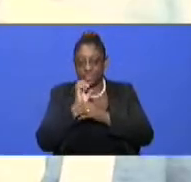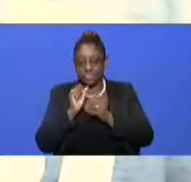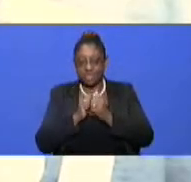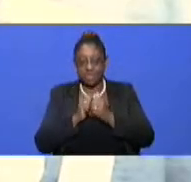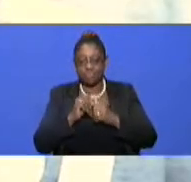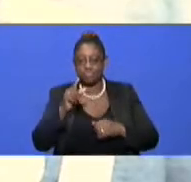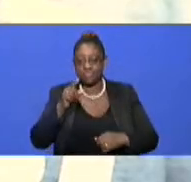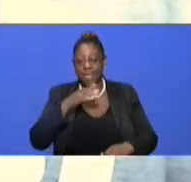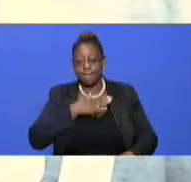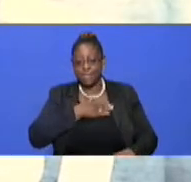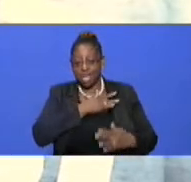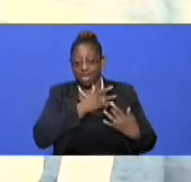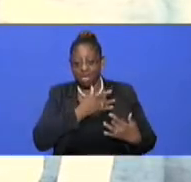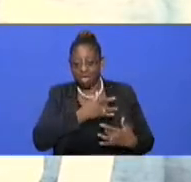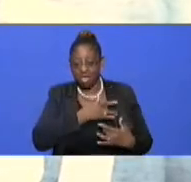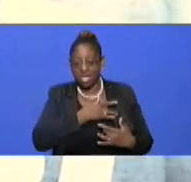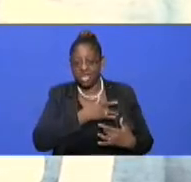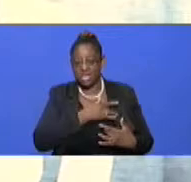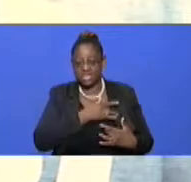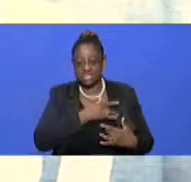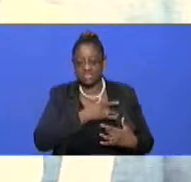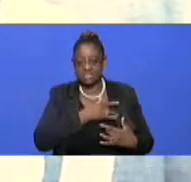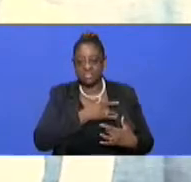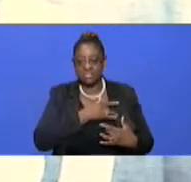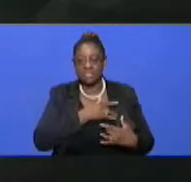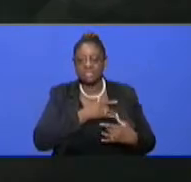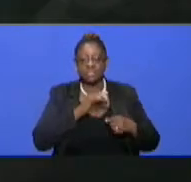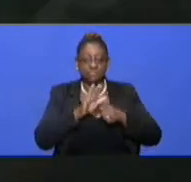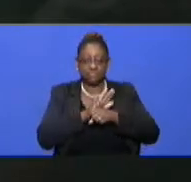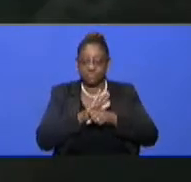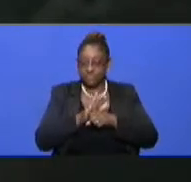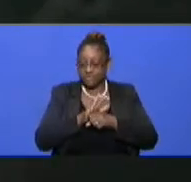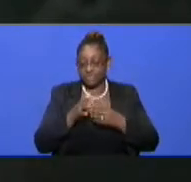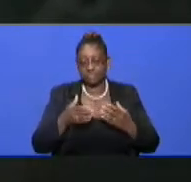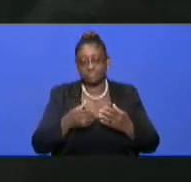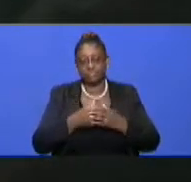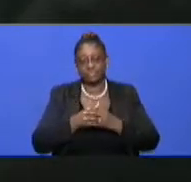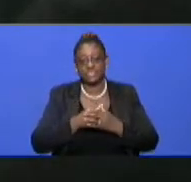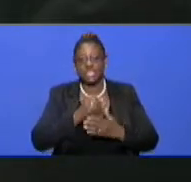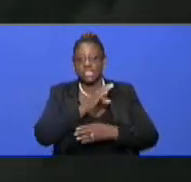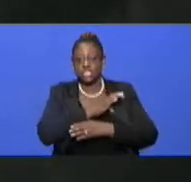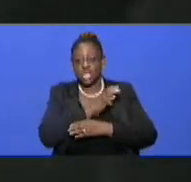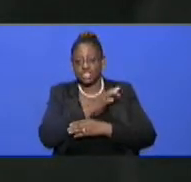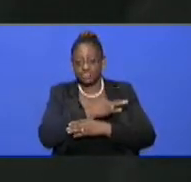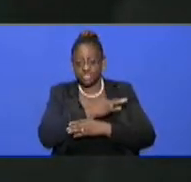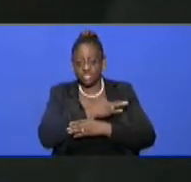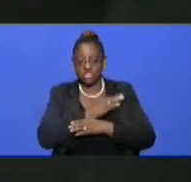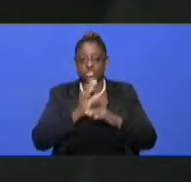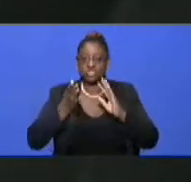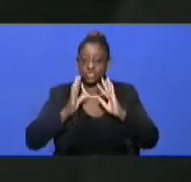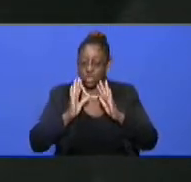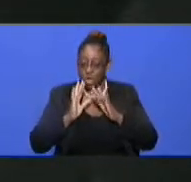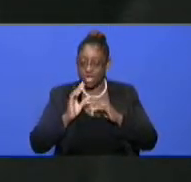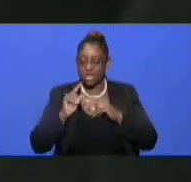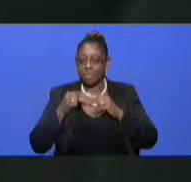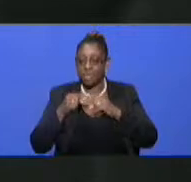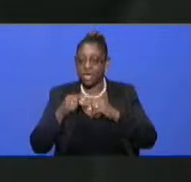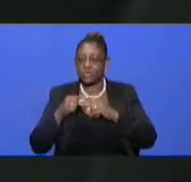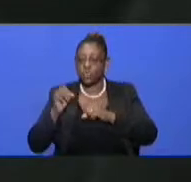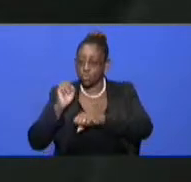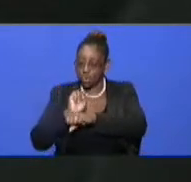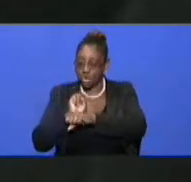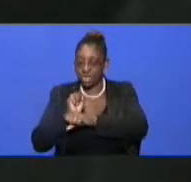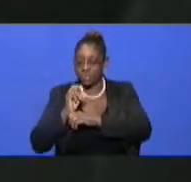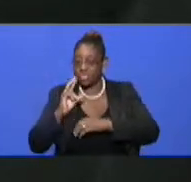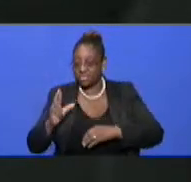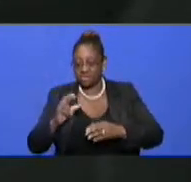My heart instantly became very, very full. Charles Fisher also reminiscing on his time working alongside Natalie.